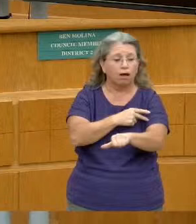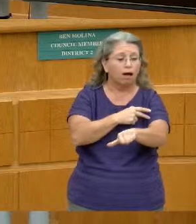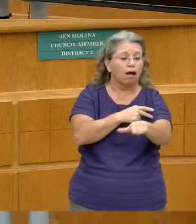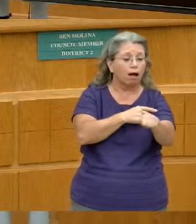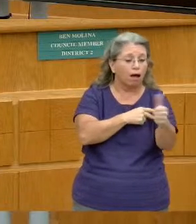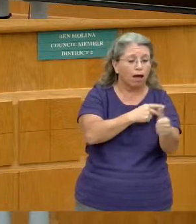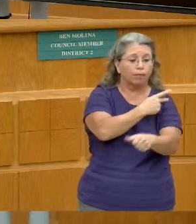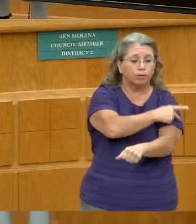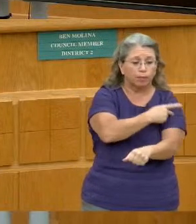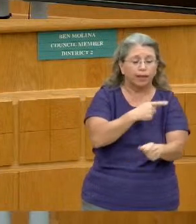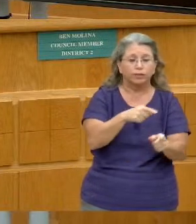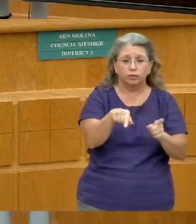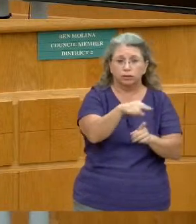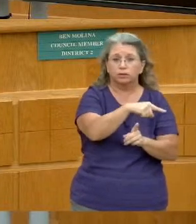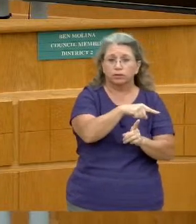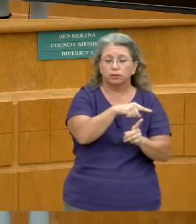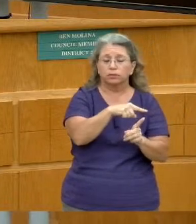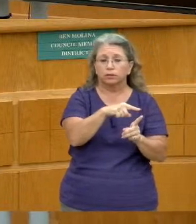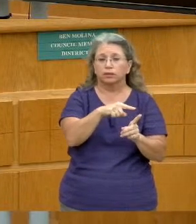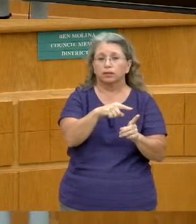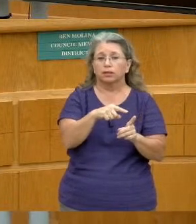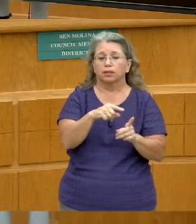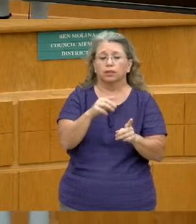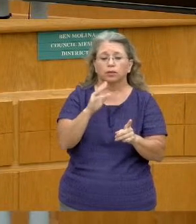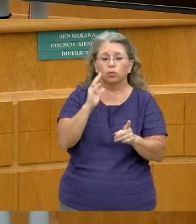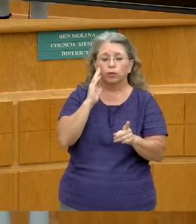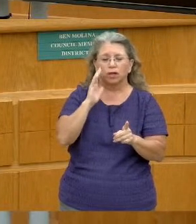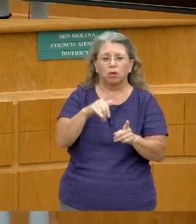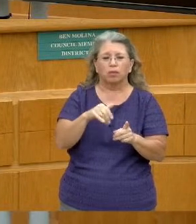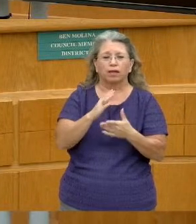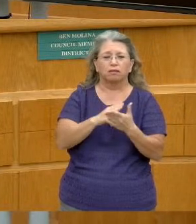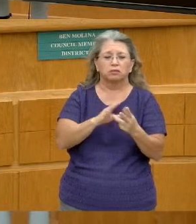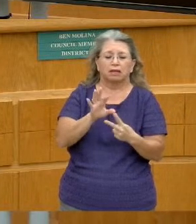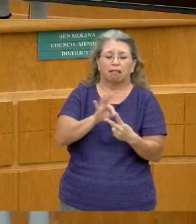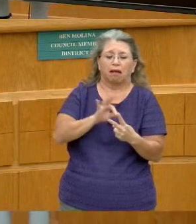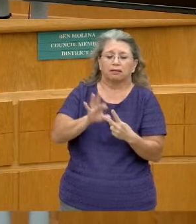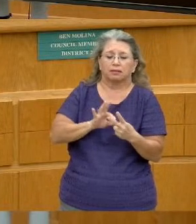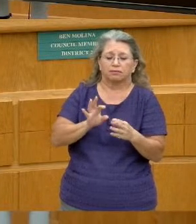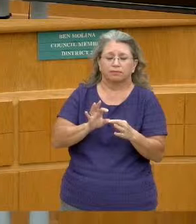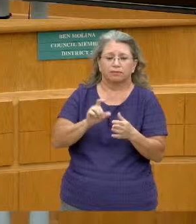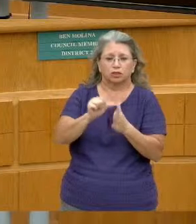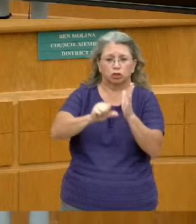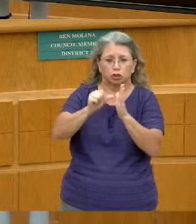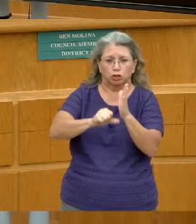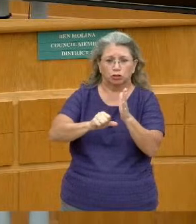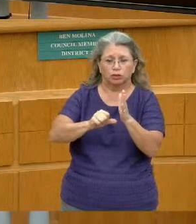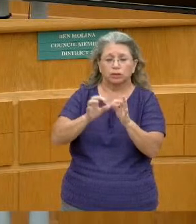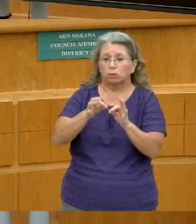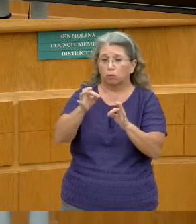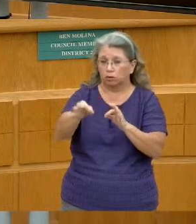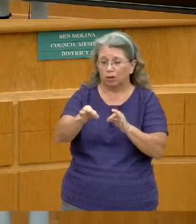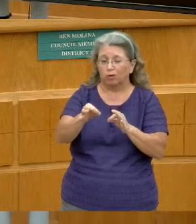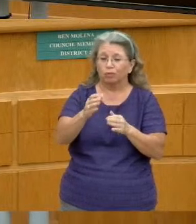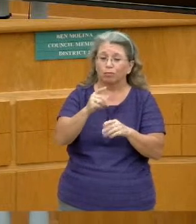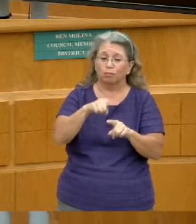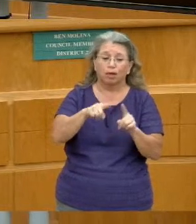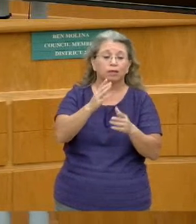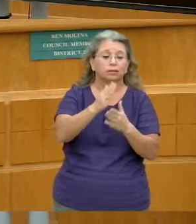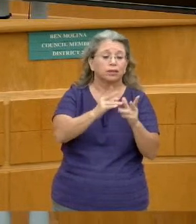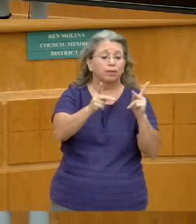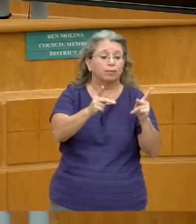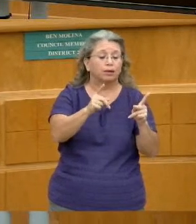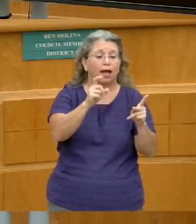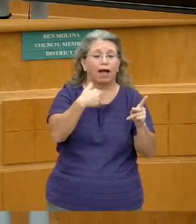elective surgery patients, that's been postponed. And some of those that are elective may turn into emergency, and they're going to need some